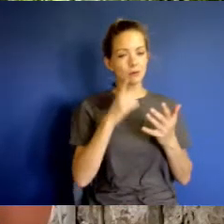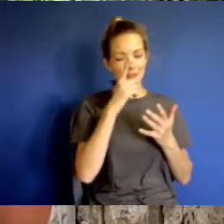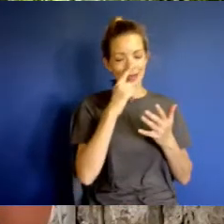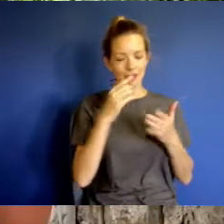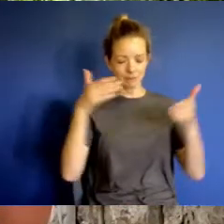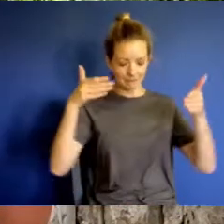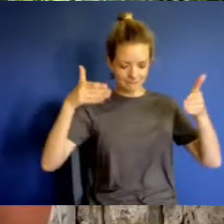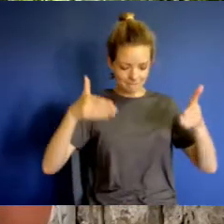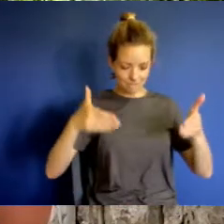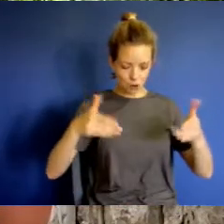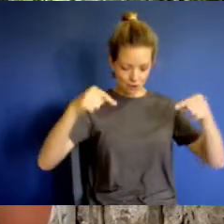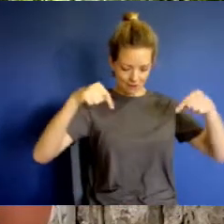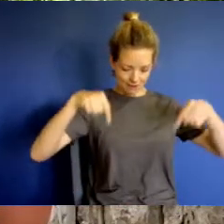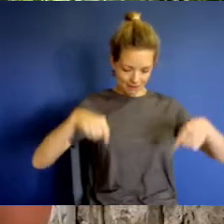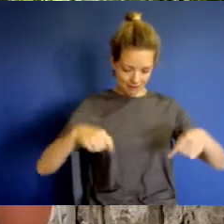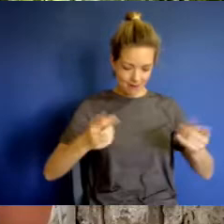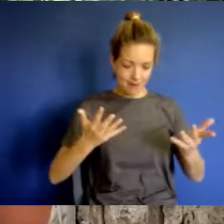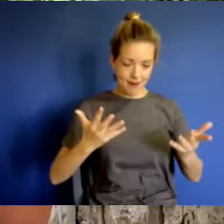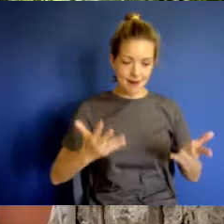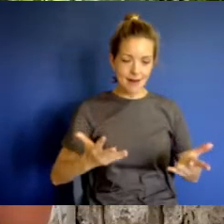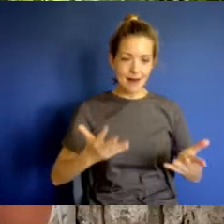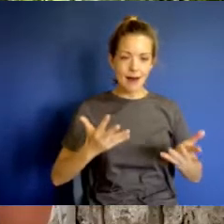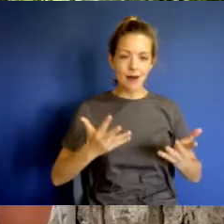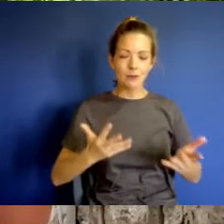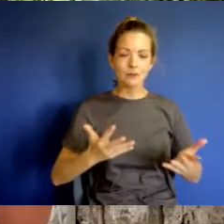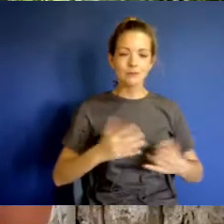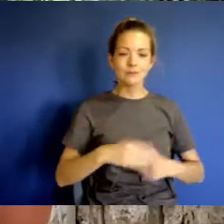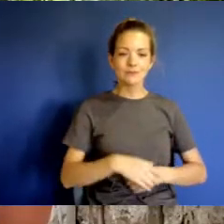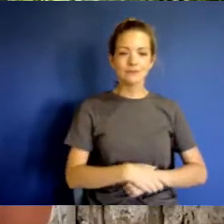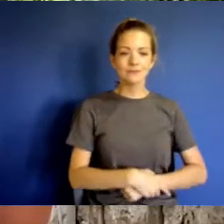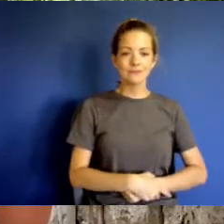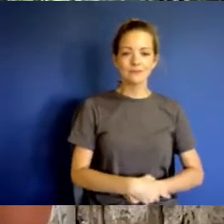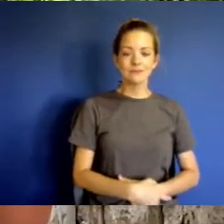really embrace this practice.